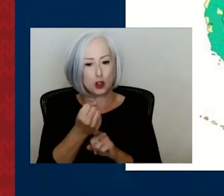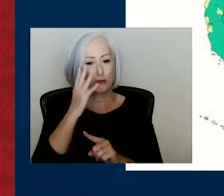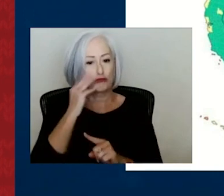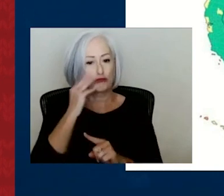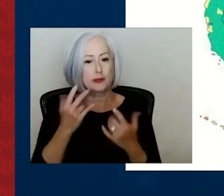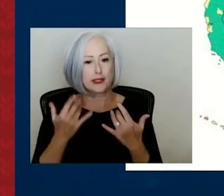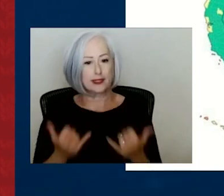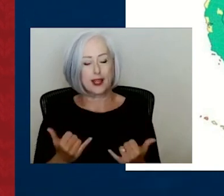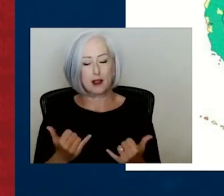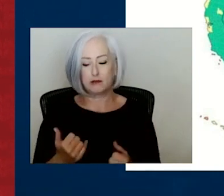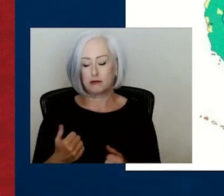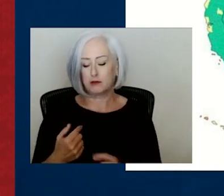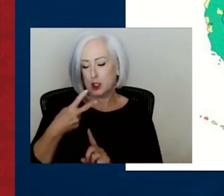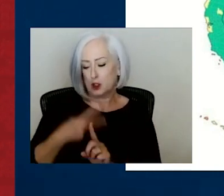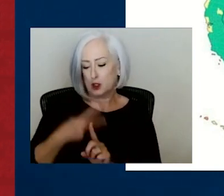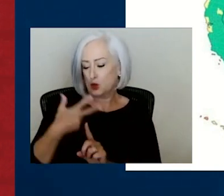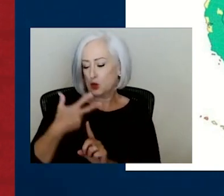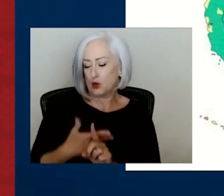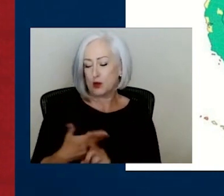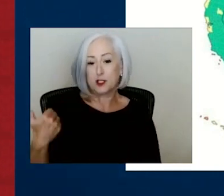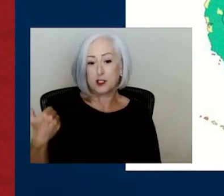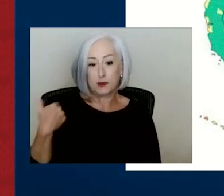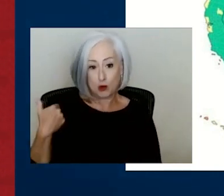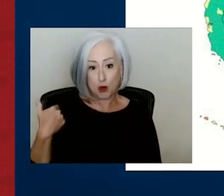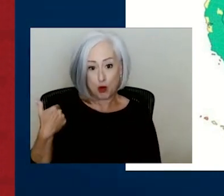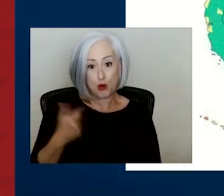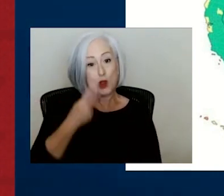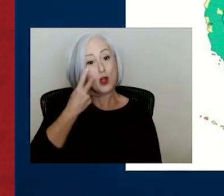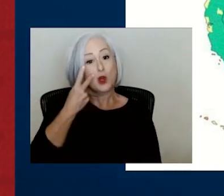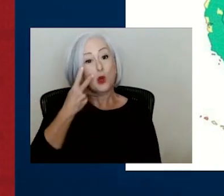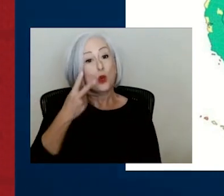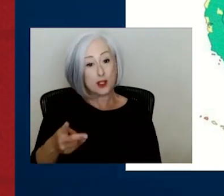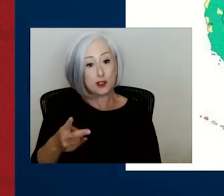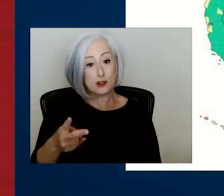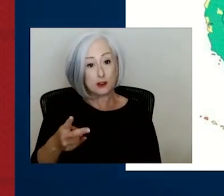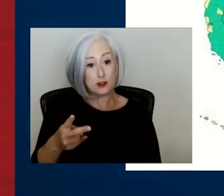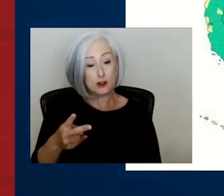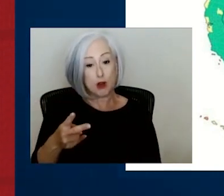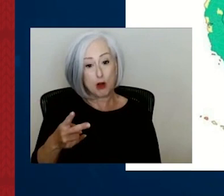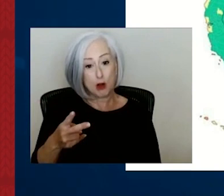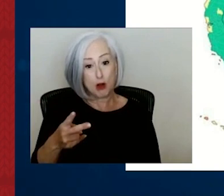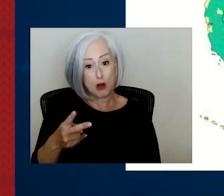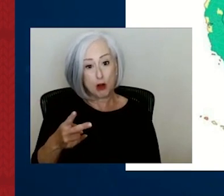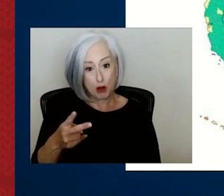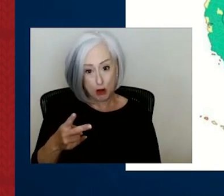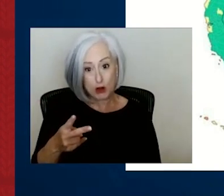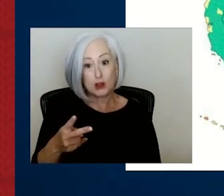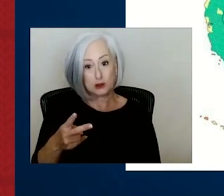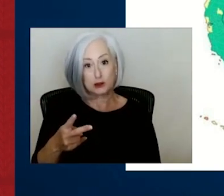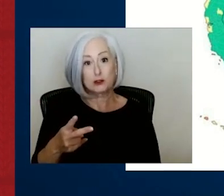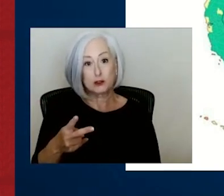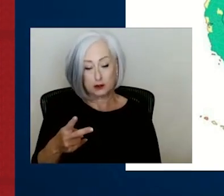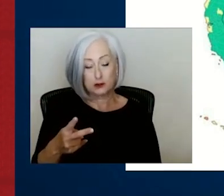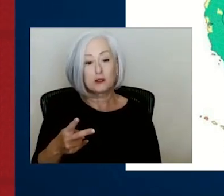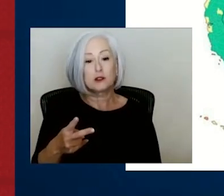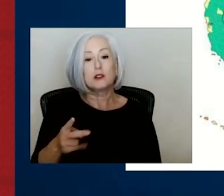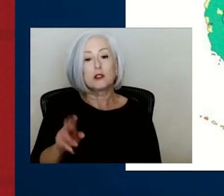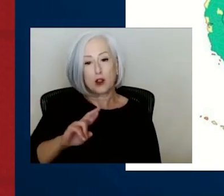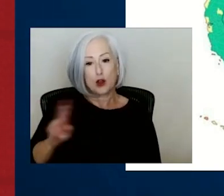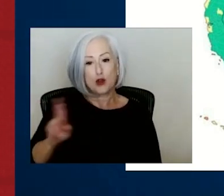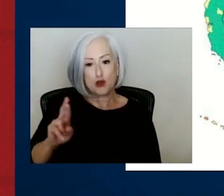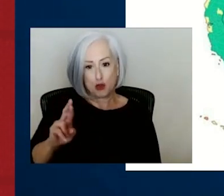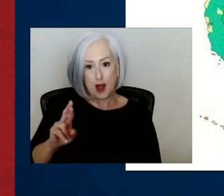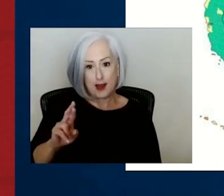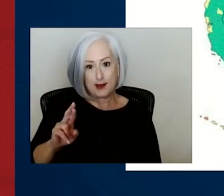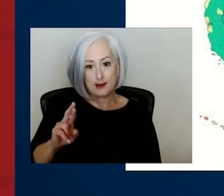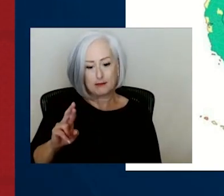few months back, all we were seeing was the heat map on the right side of you, that is the transmission map.